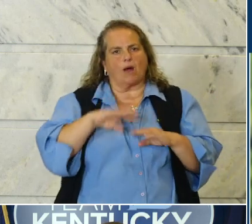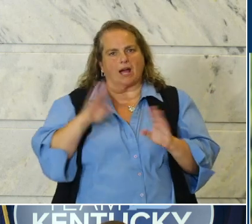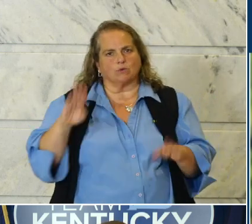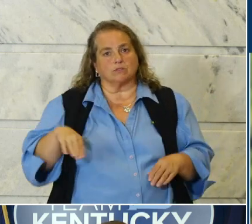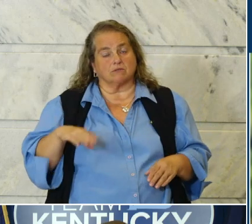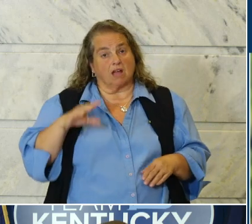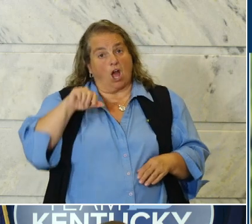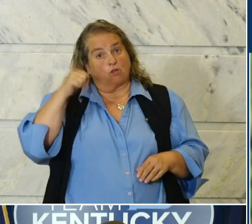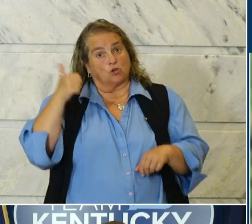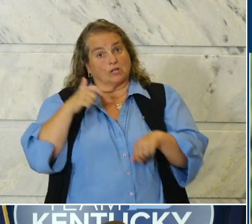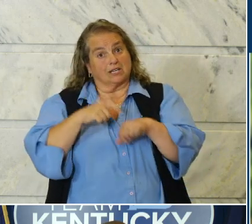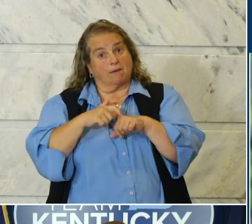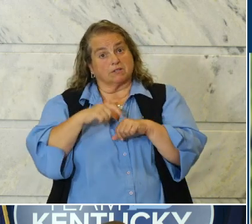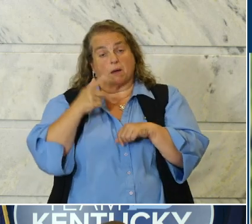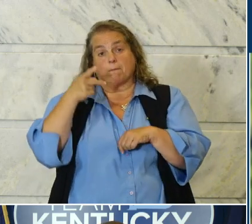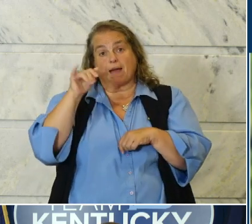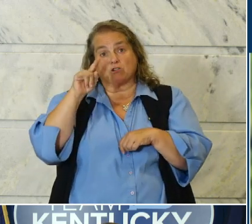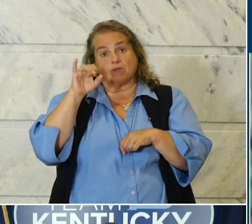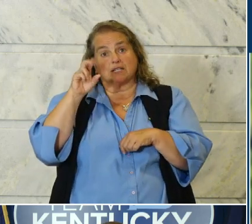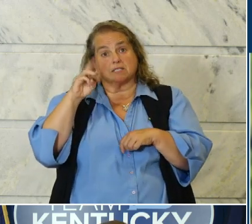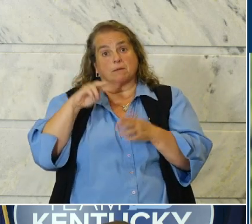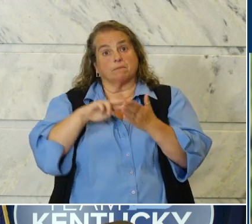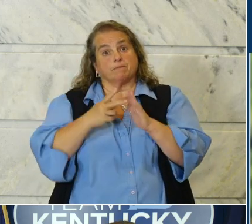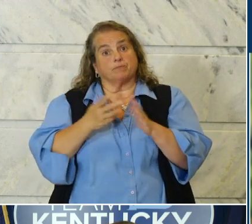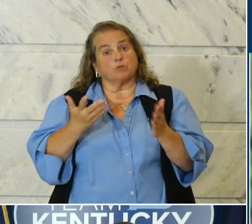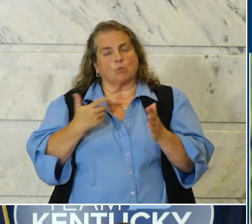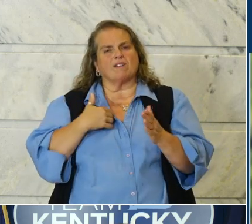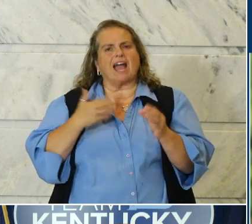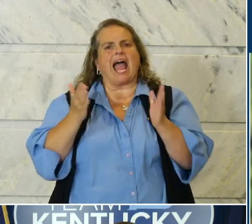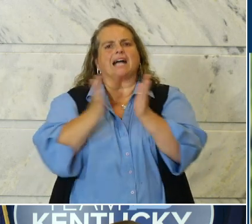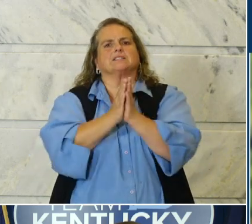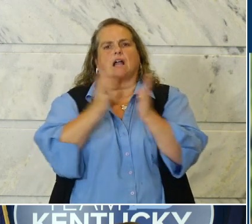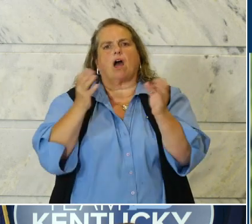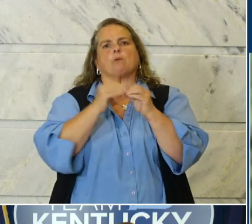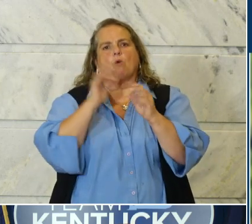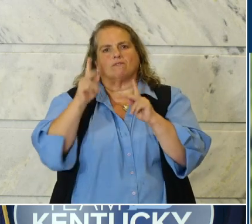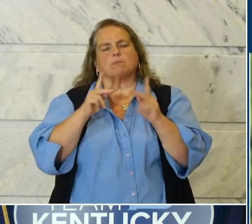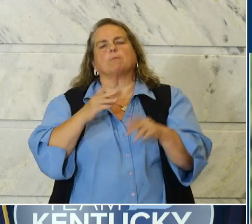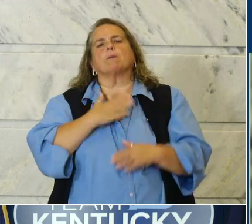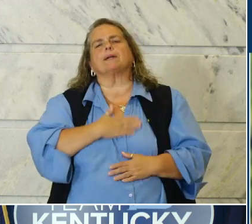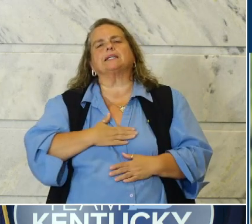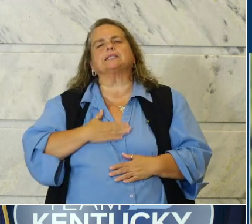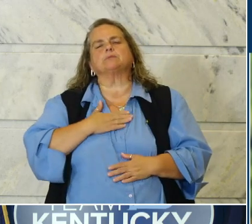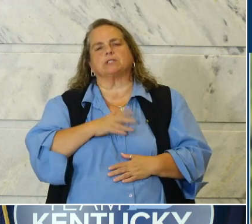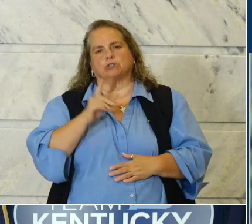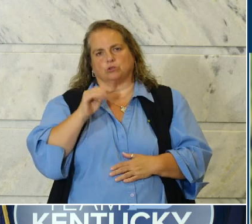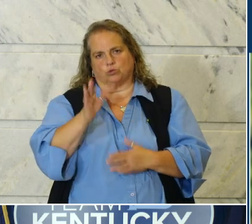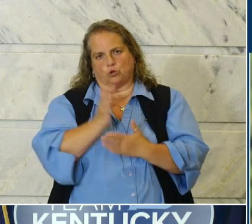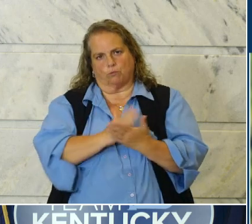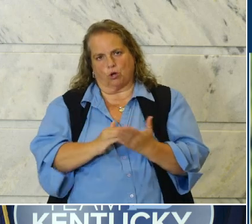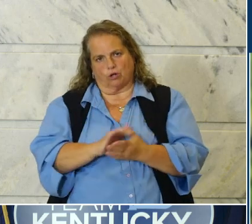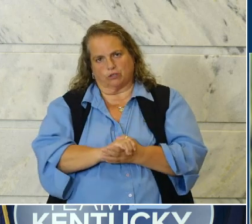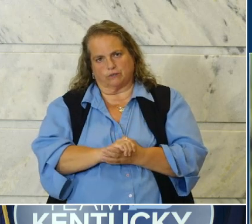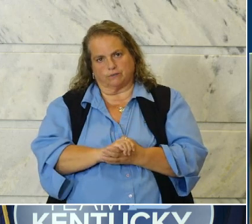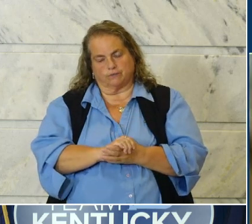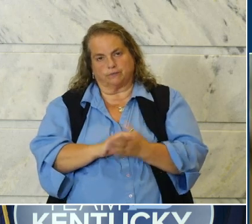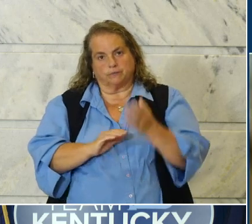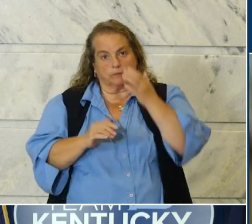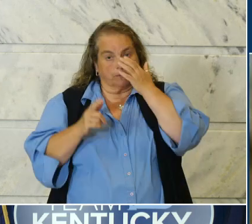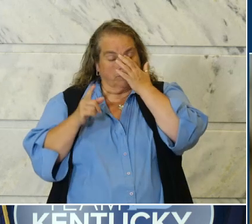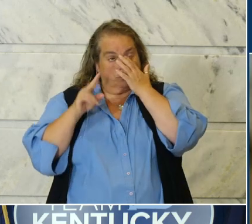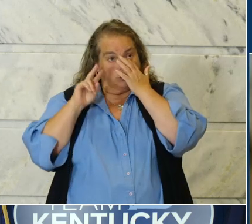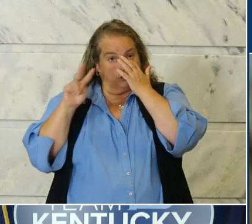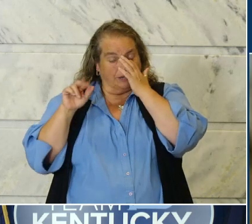You know, in other times of patriotism, we've asked a lot more of people, so please, please do your part. We look